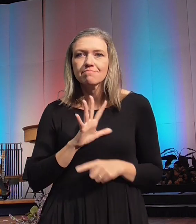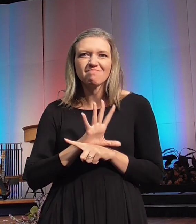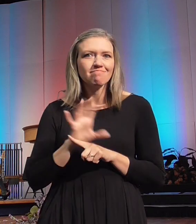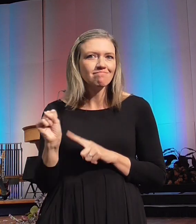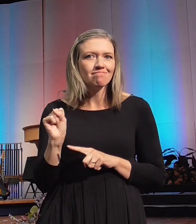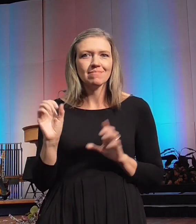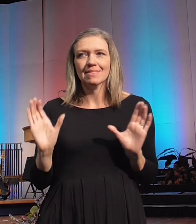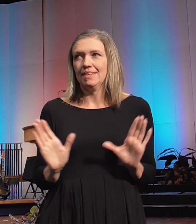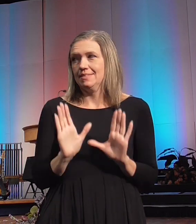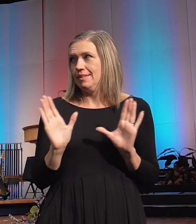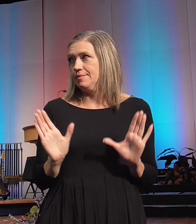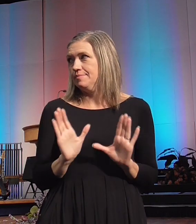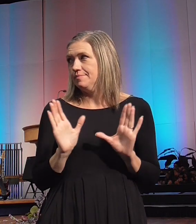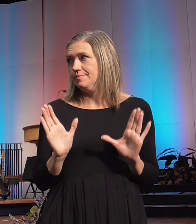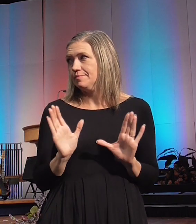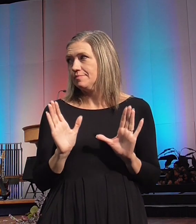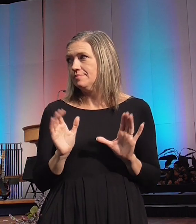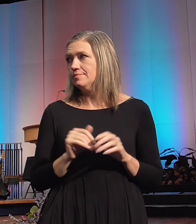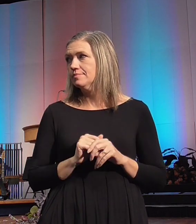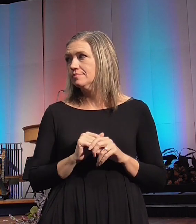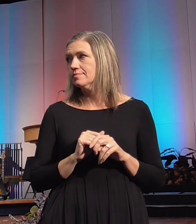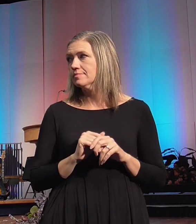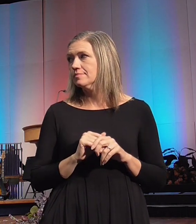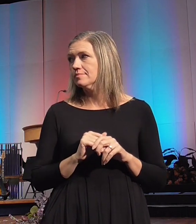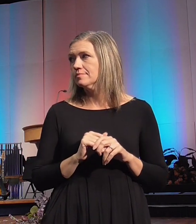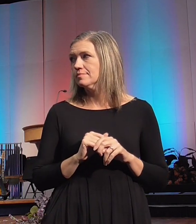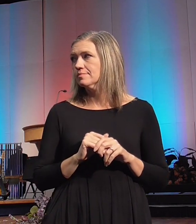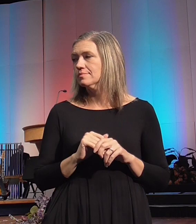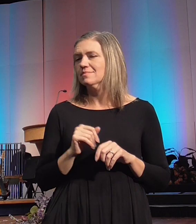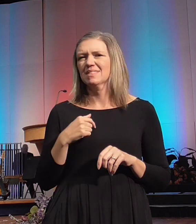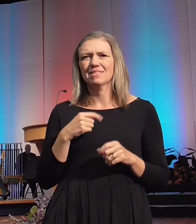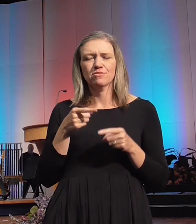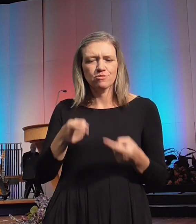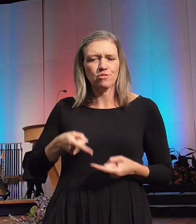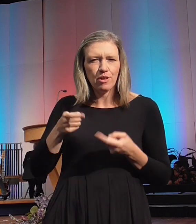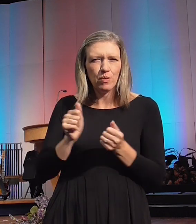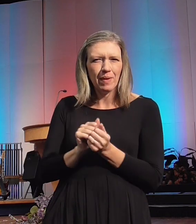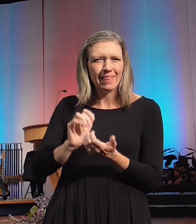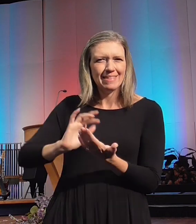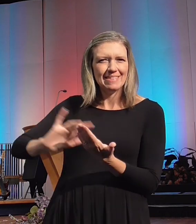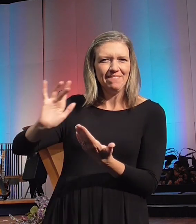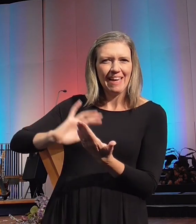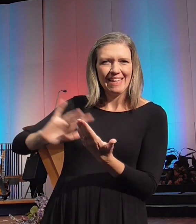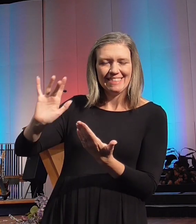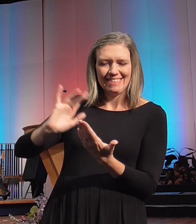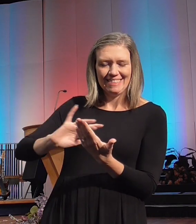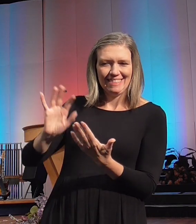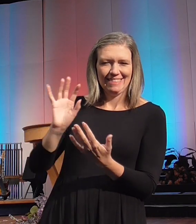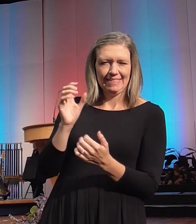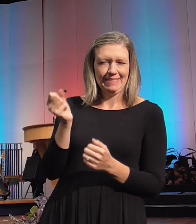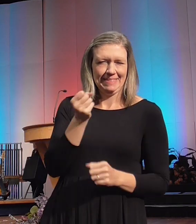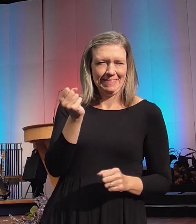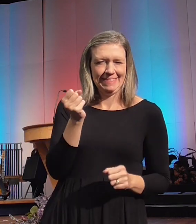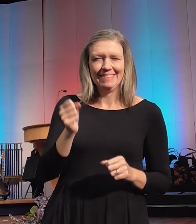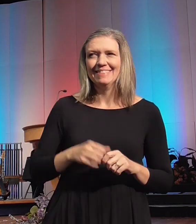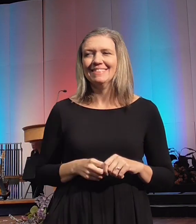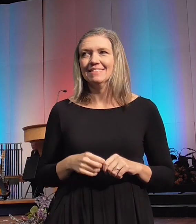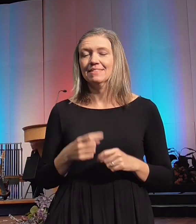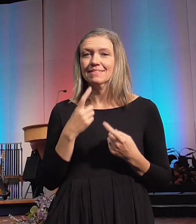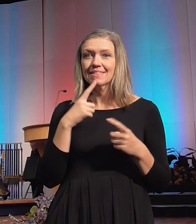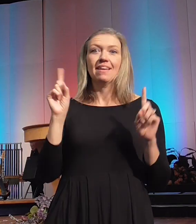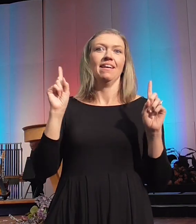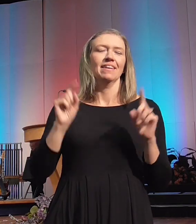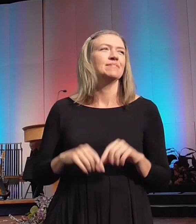Sunday. Barry and I have a hard time getting our little devices tuned here.